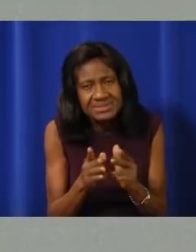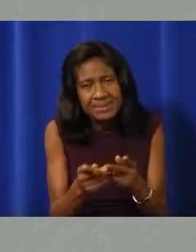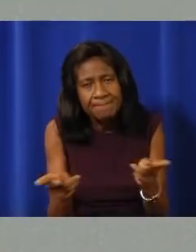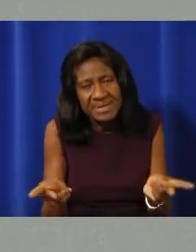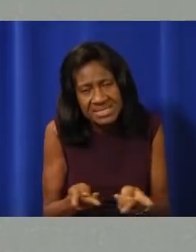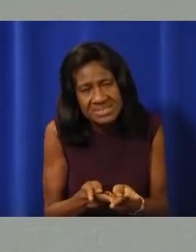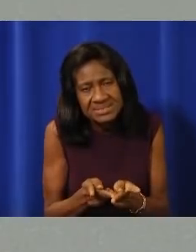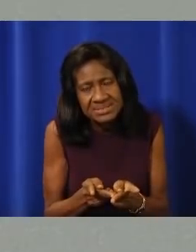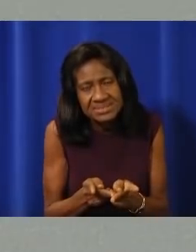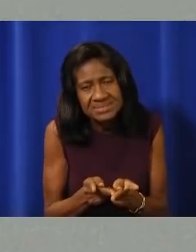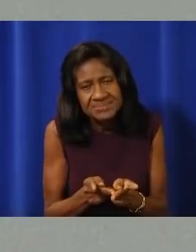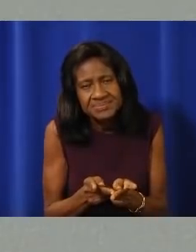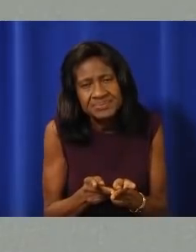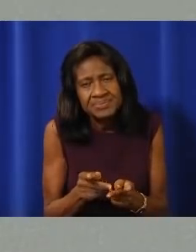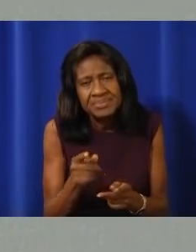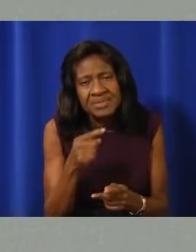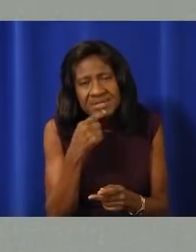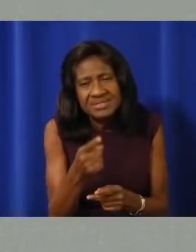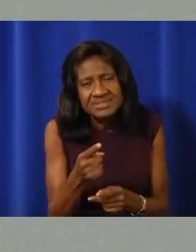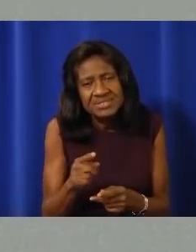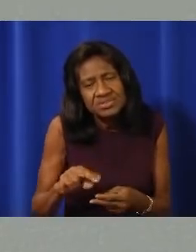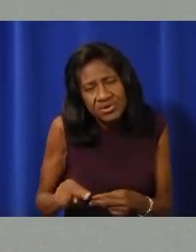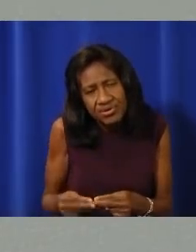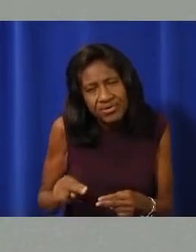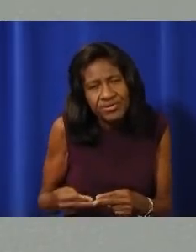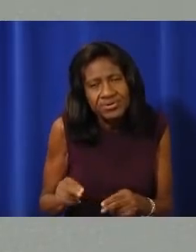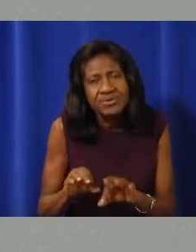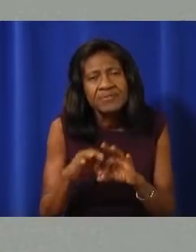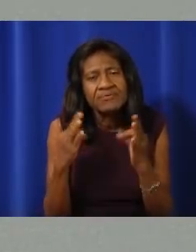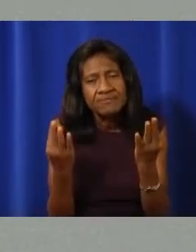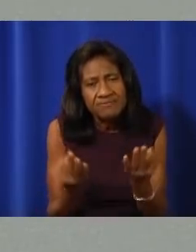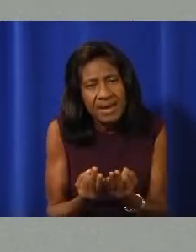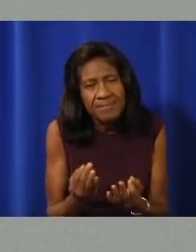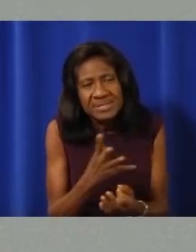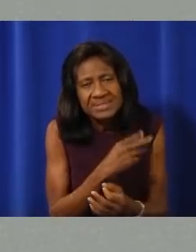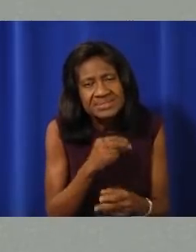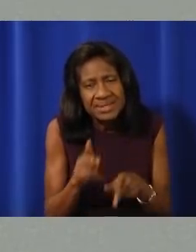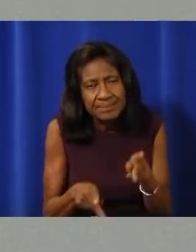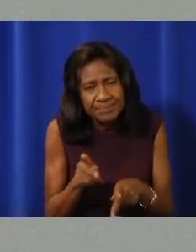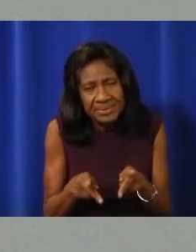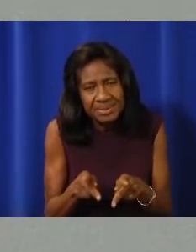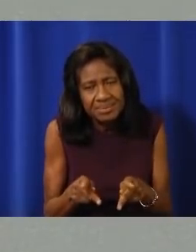our families and our people. It is unnecessary, so please don't do it.